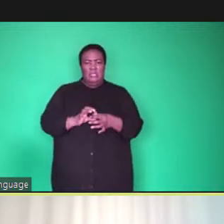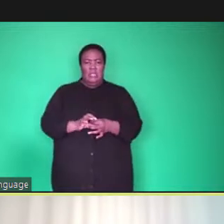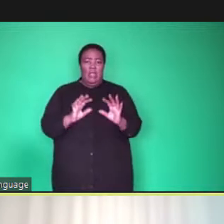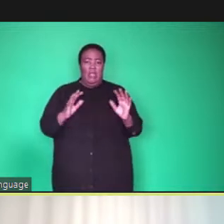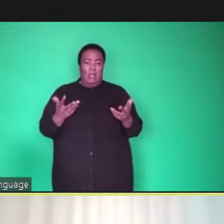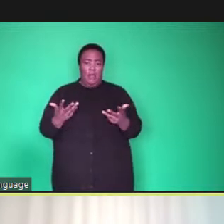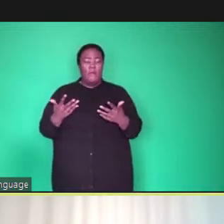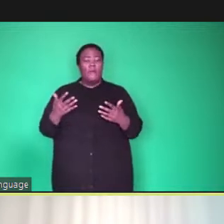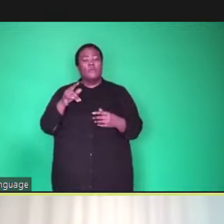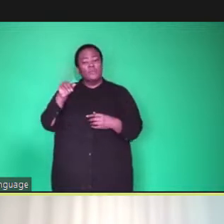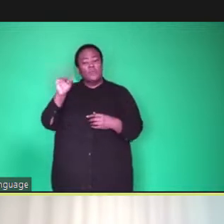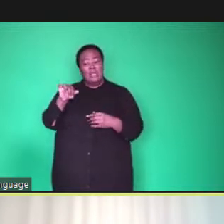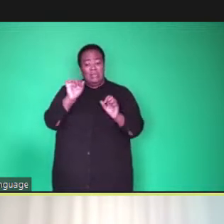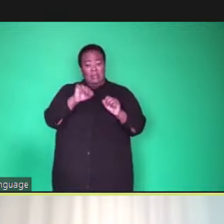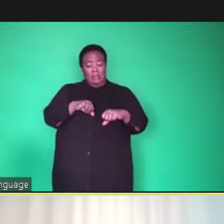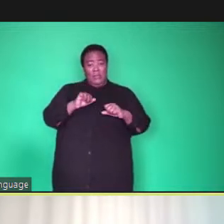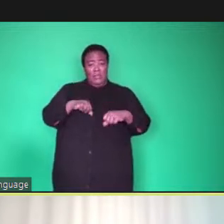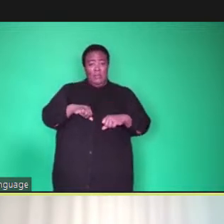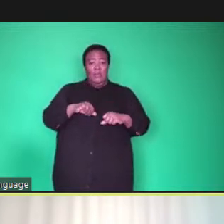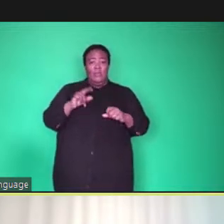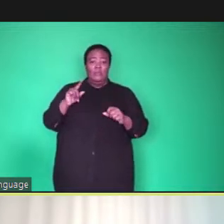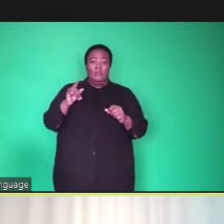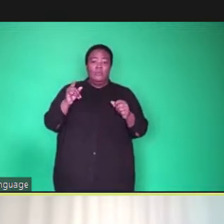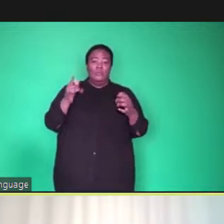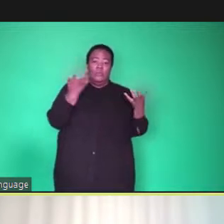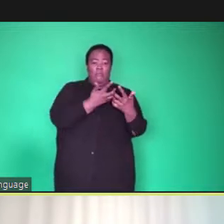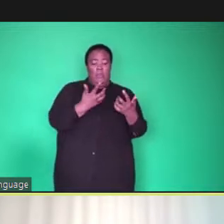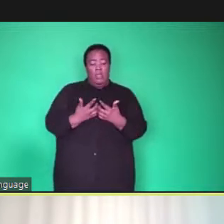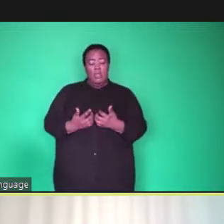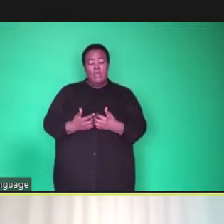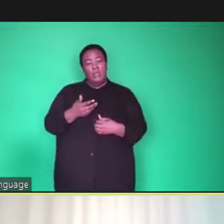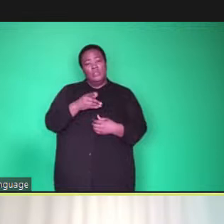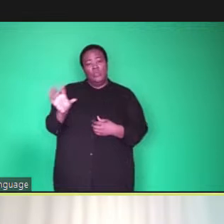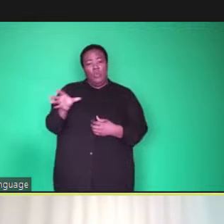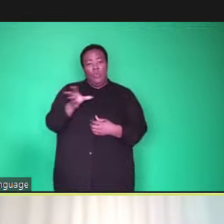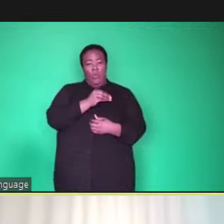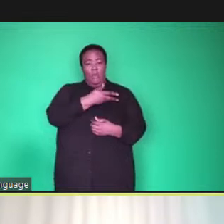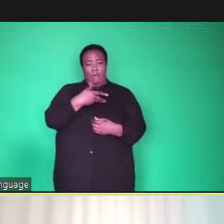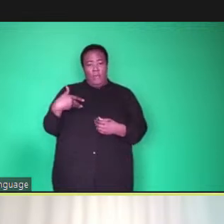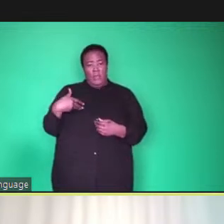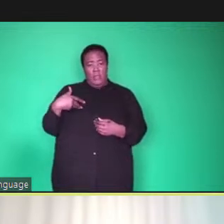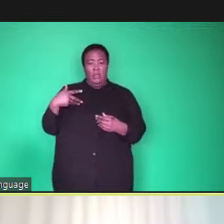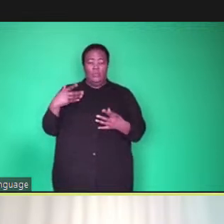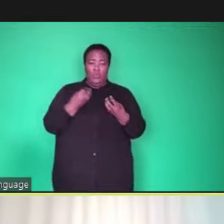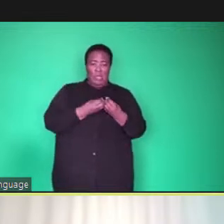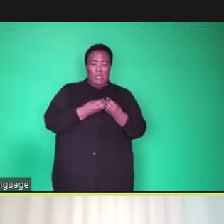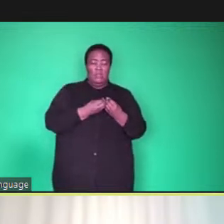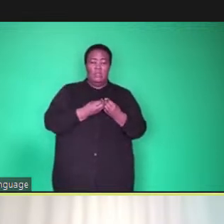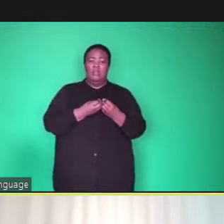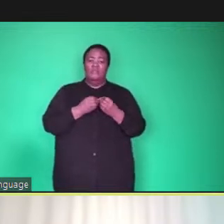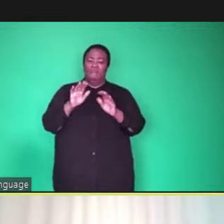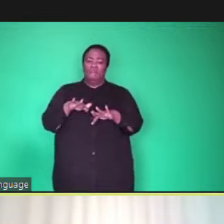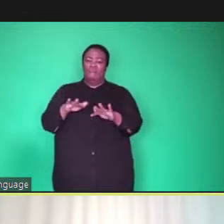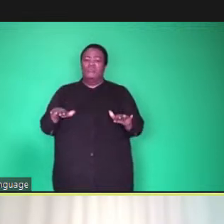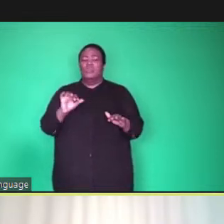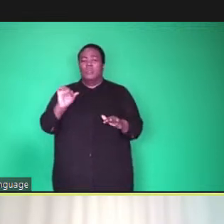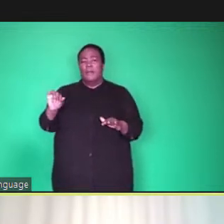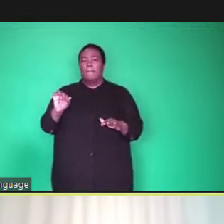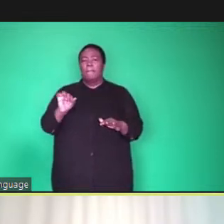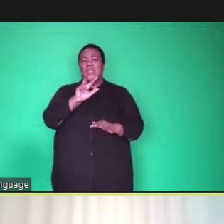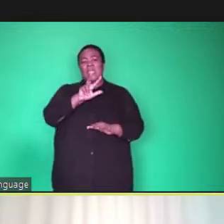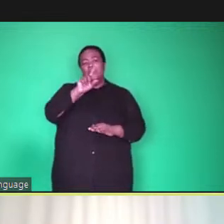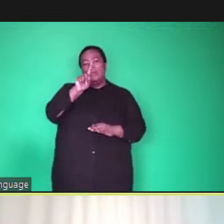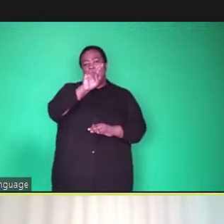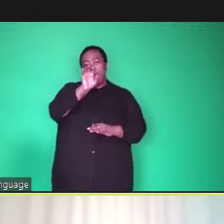it wasn't possible to match all mothers to children, so all children to their mothers, but it was possible in 81% of